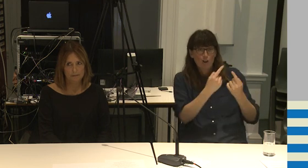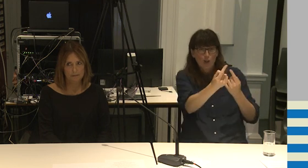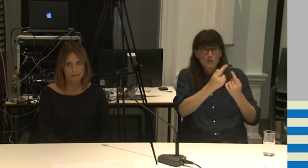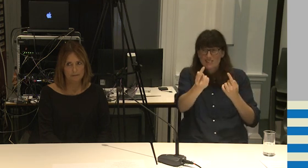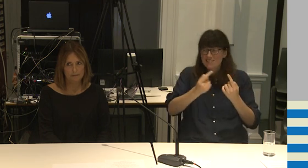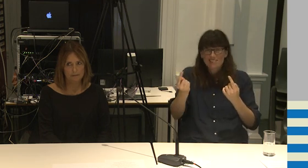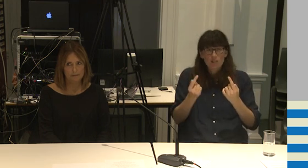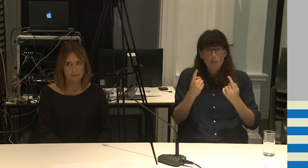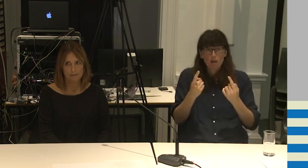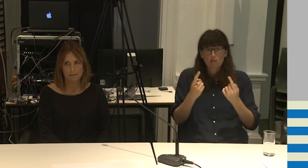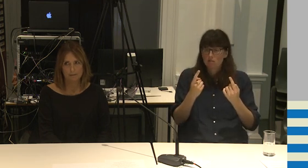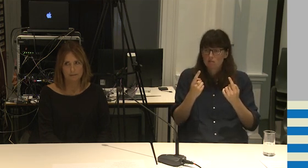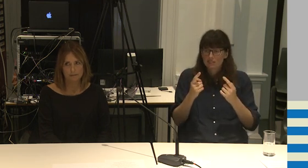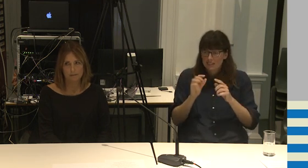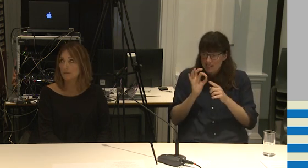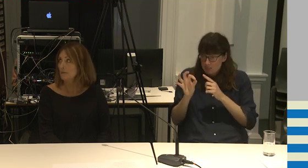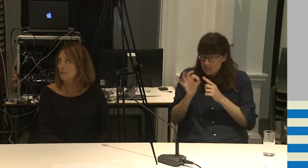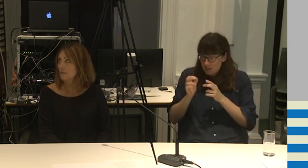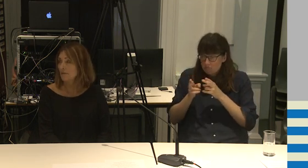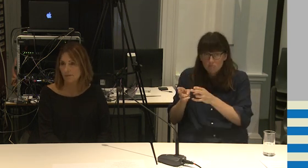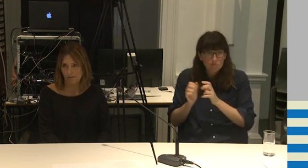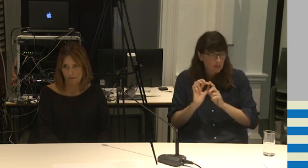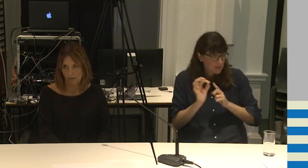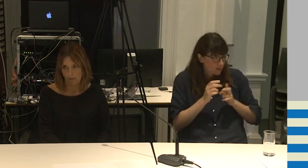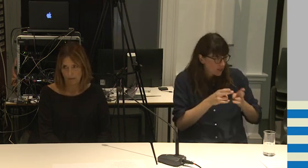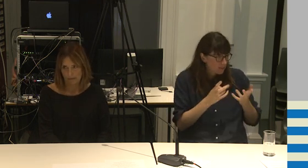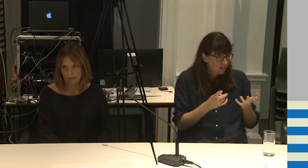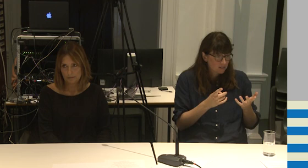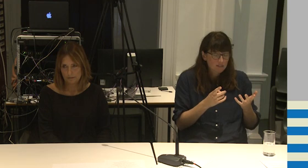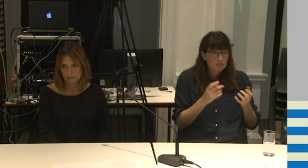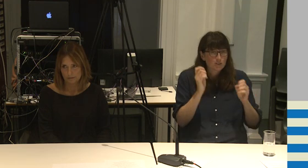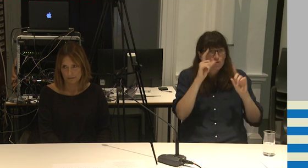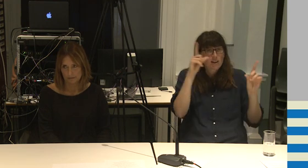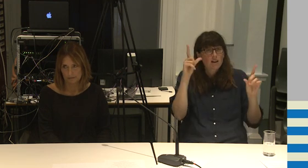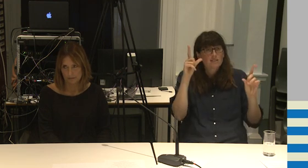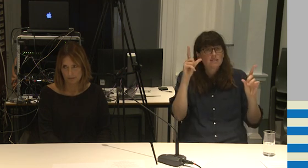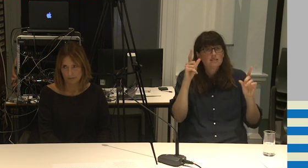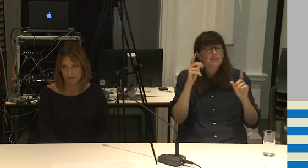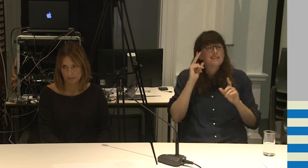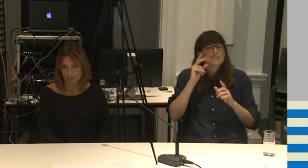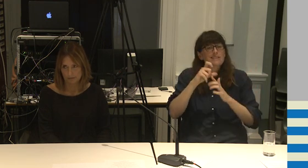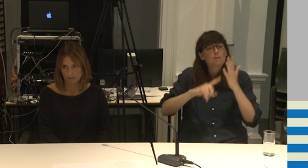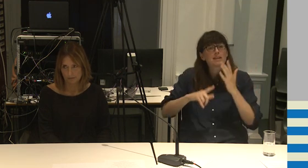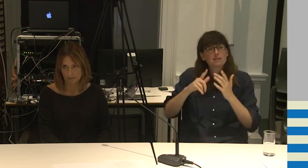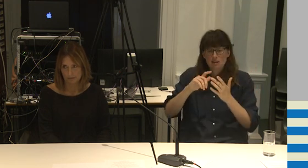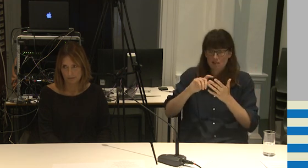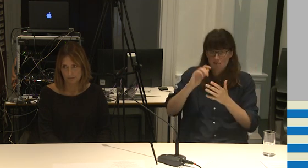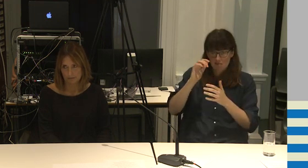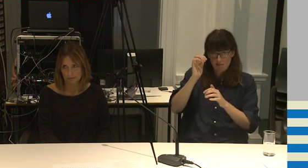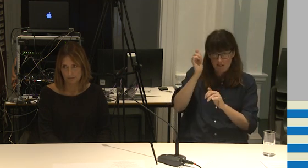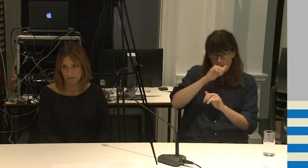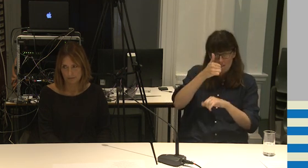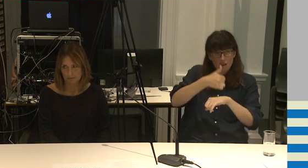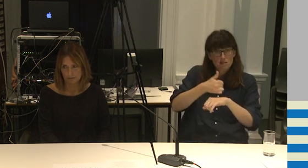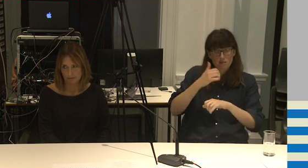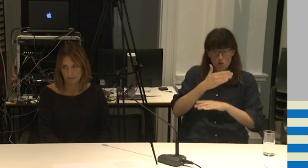other, but they're all coming up with bespoke solutions. And they don't seem to realize the need for a disability advisor to have any knowledge of the subject